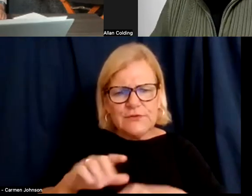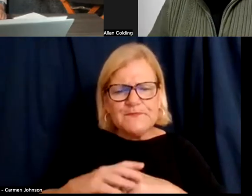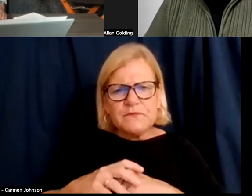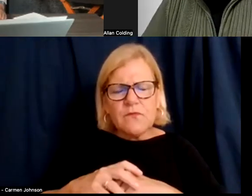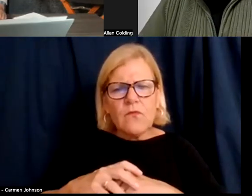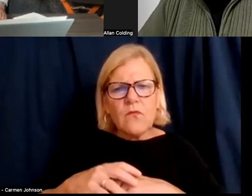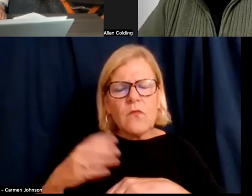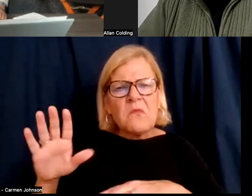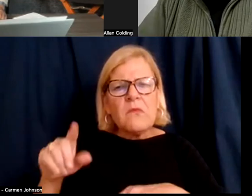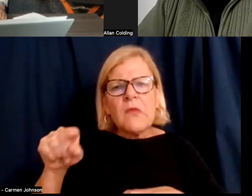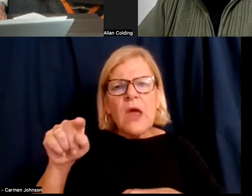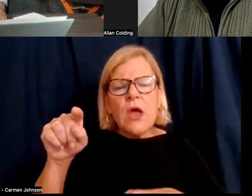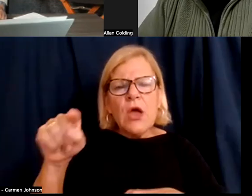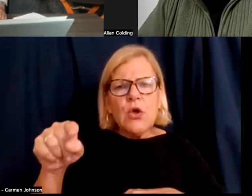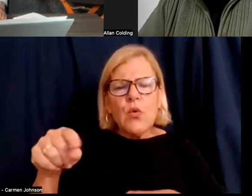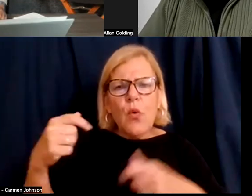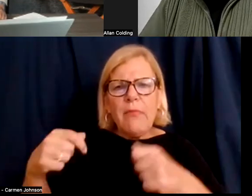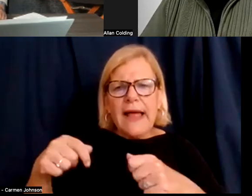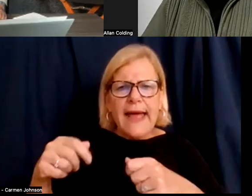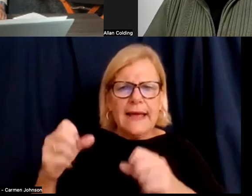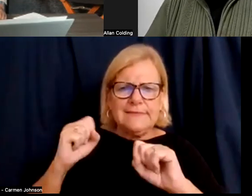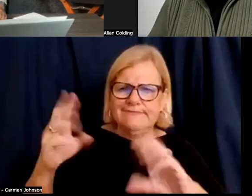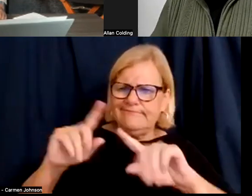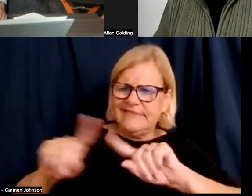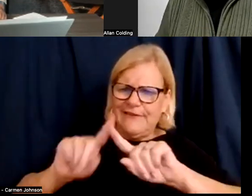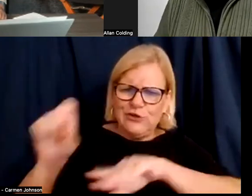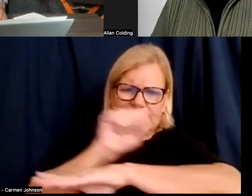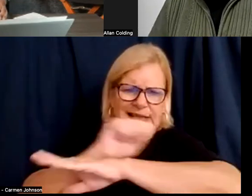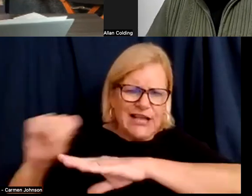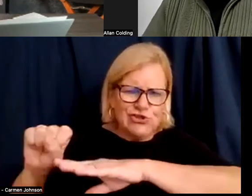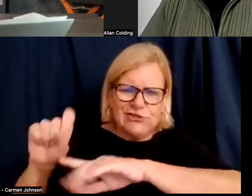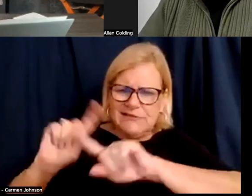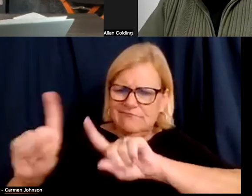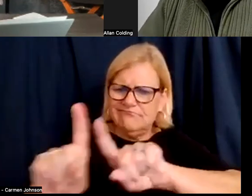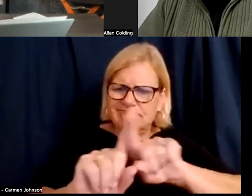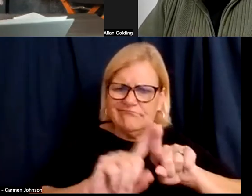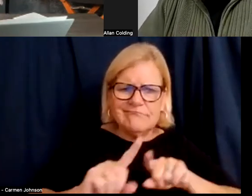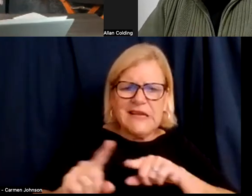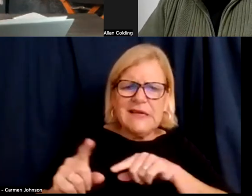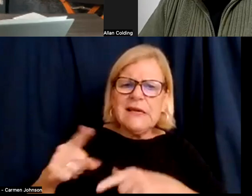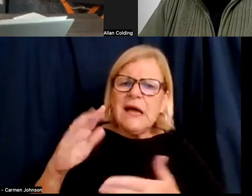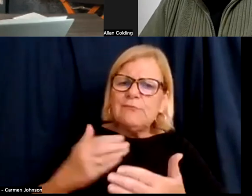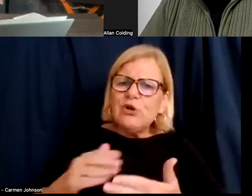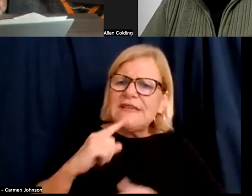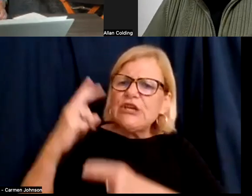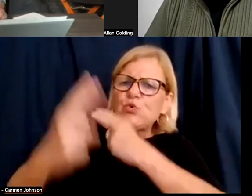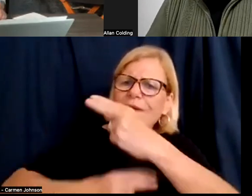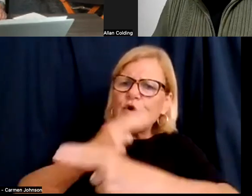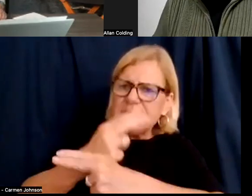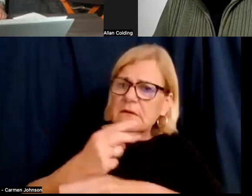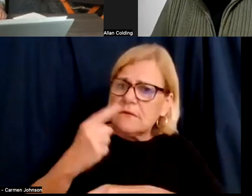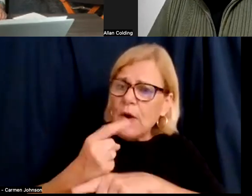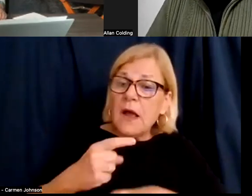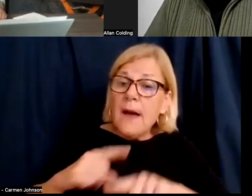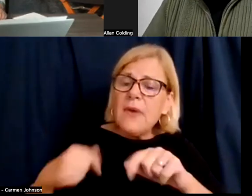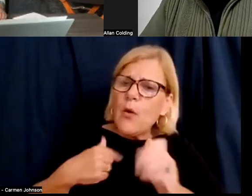I think you played all over, right, on so many different stages. And as they say, music is universal. But I'll Yeah. ask you